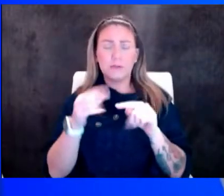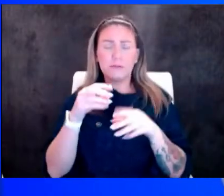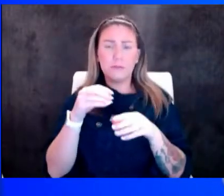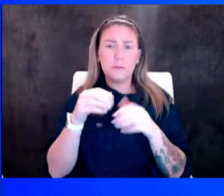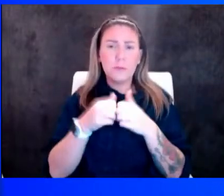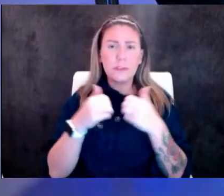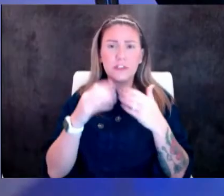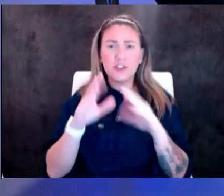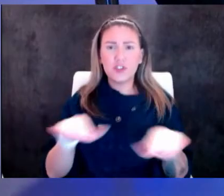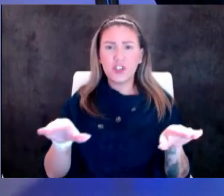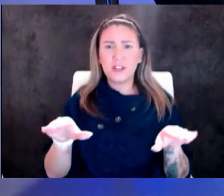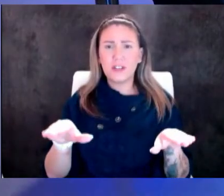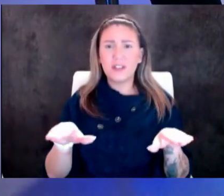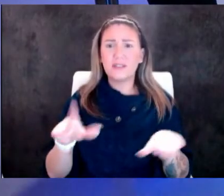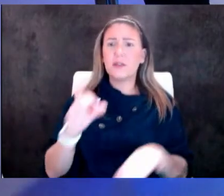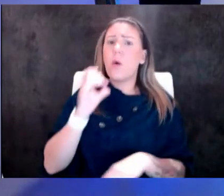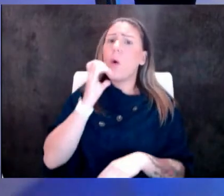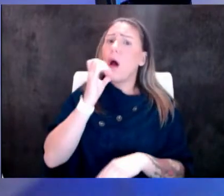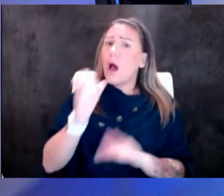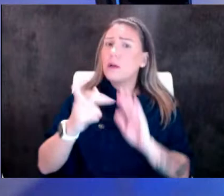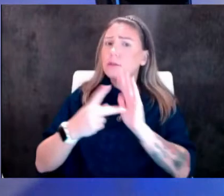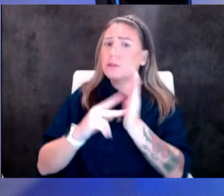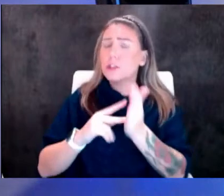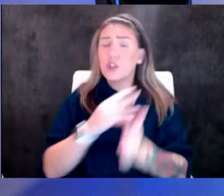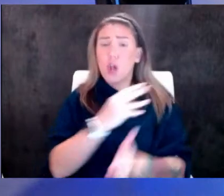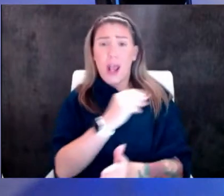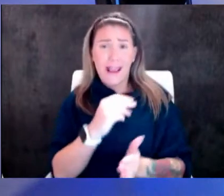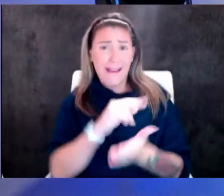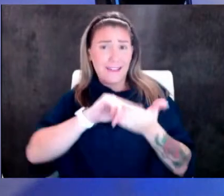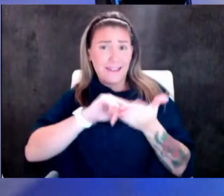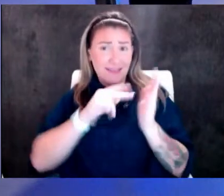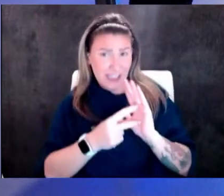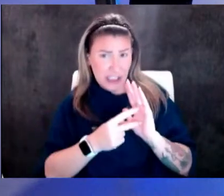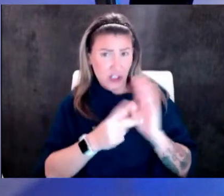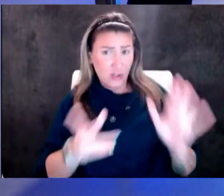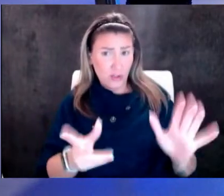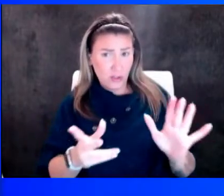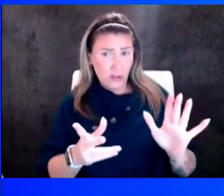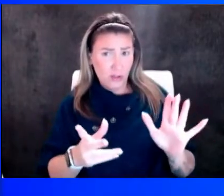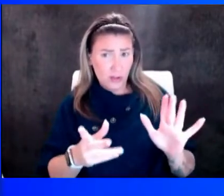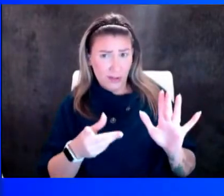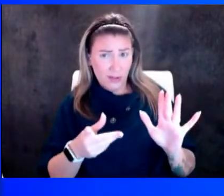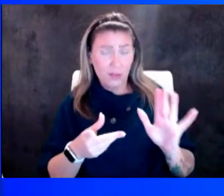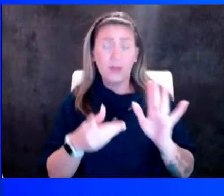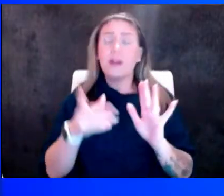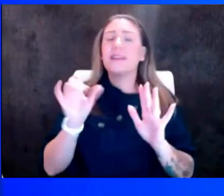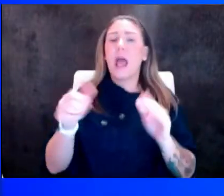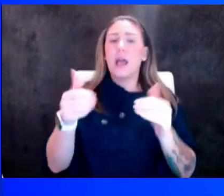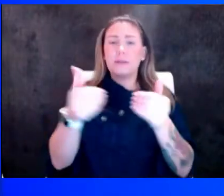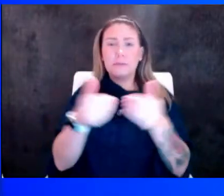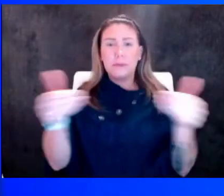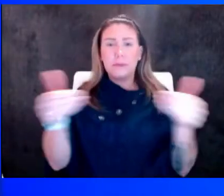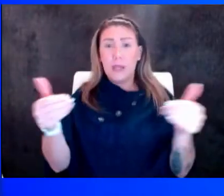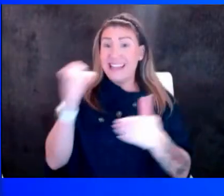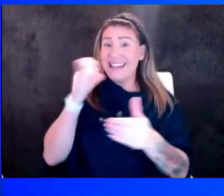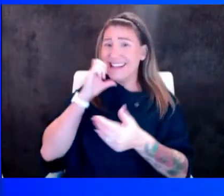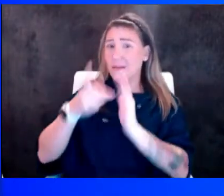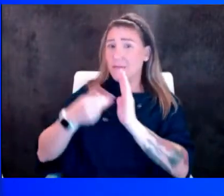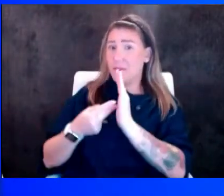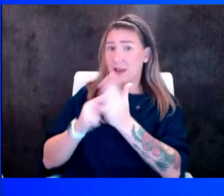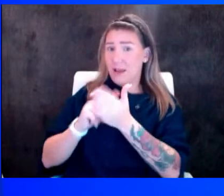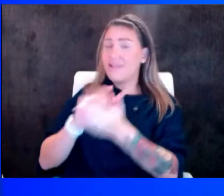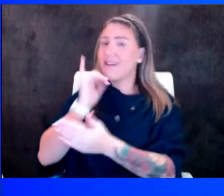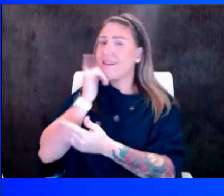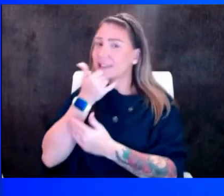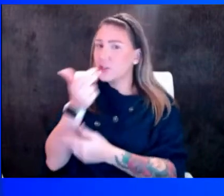unintentional and intentional That's a use good of question. firearms, yeah? Mm-hmm. Yeah, so it's kind of split up with unintentional or accidental shootings,